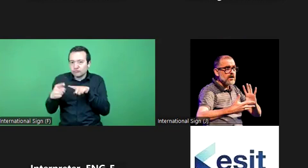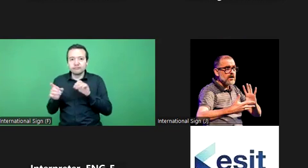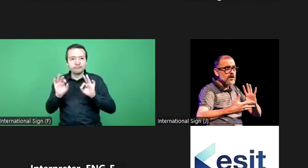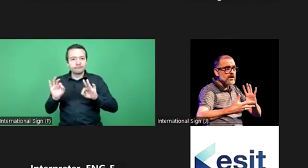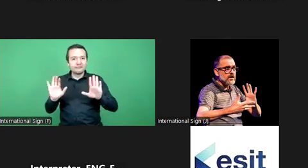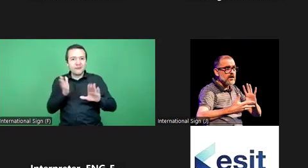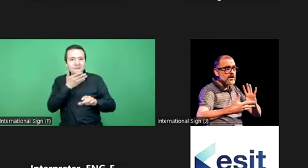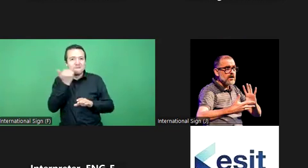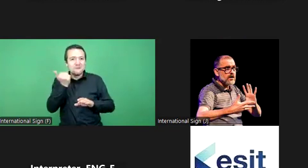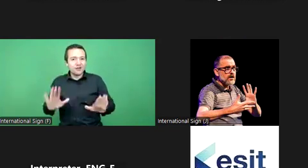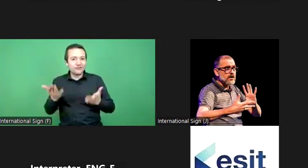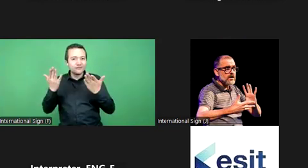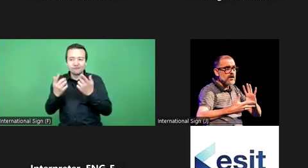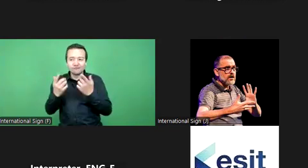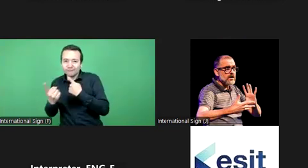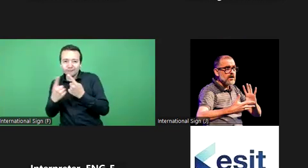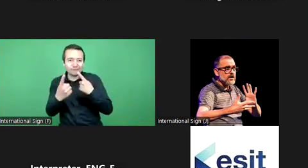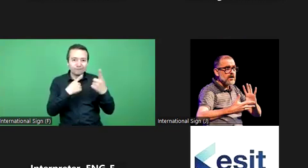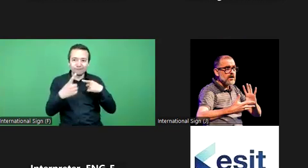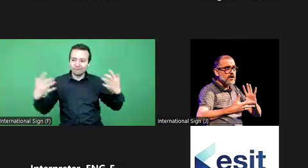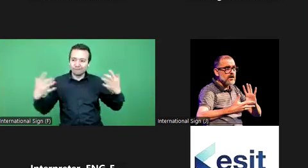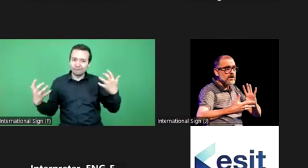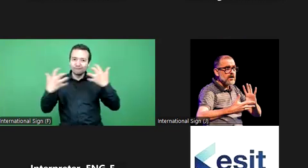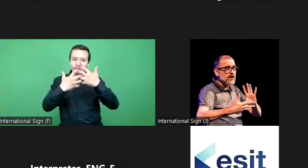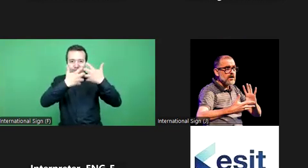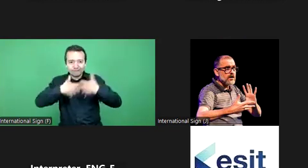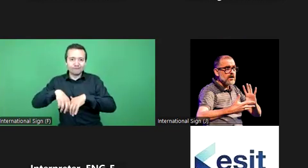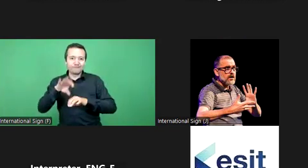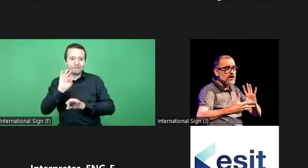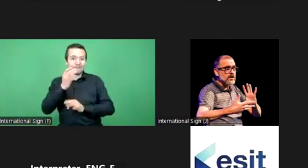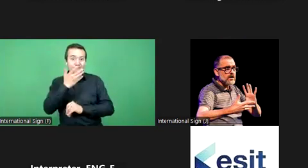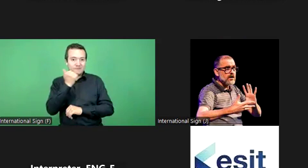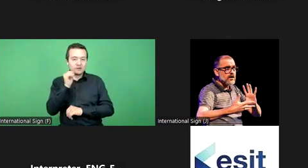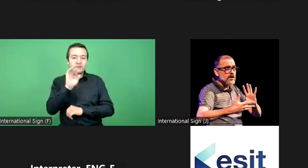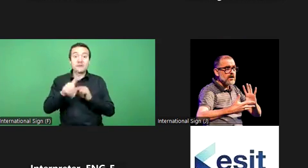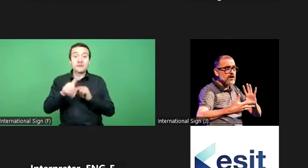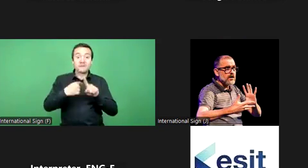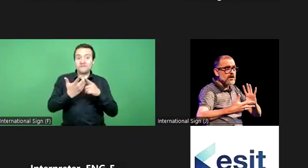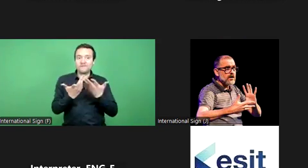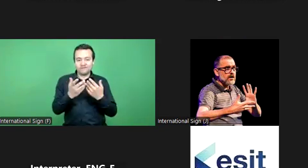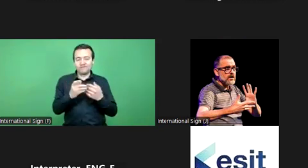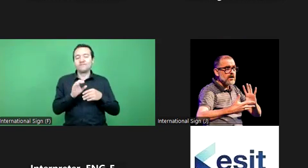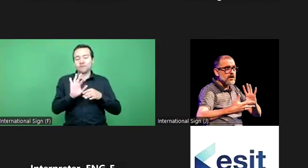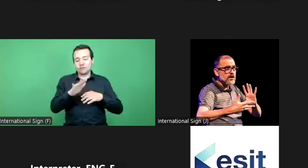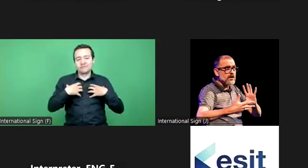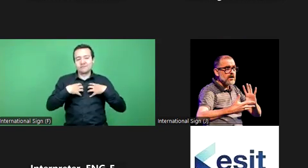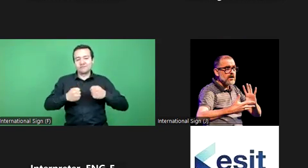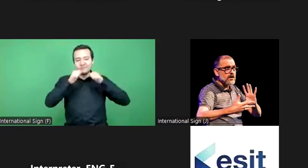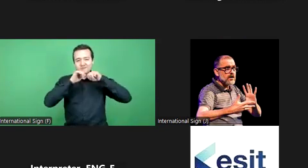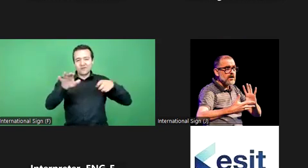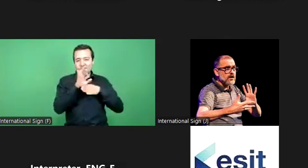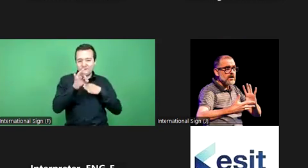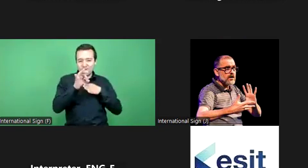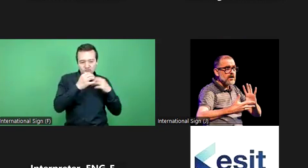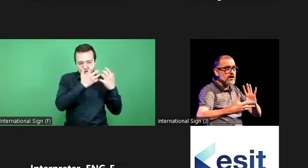health functions. Another area of concern for us is the fact that we realize we need to strengthen